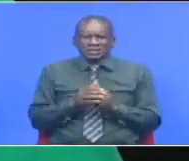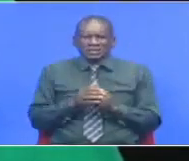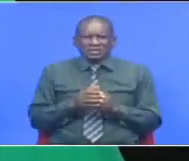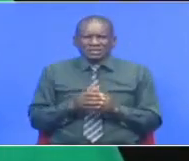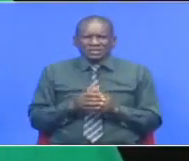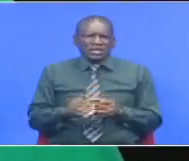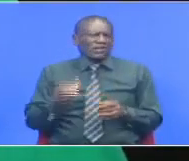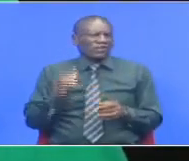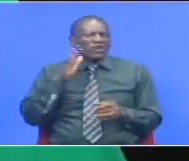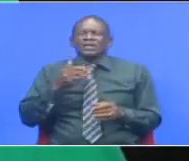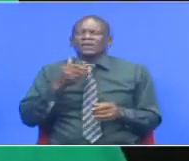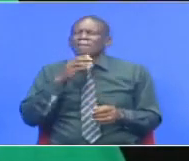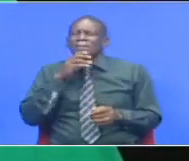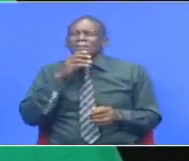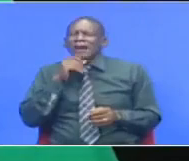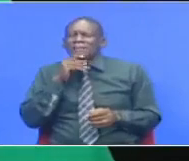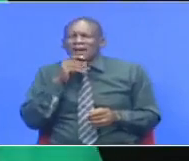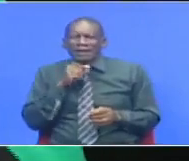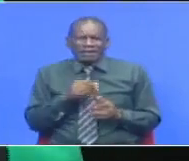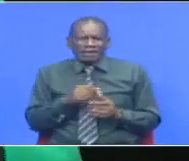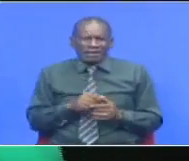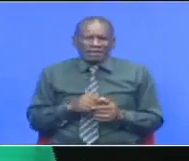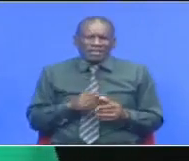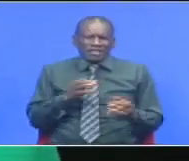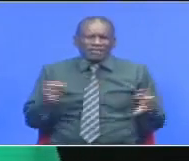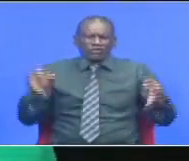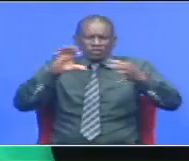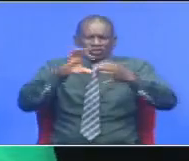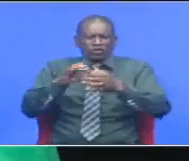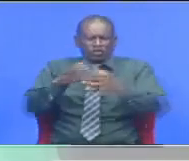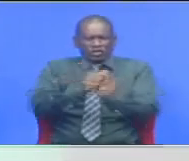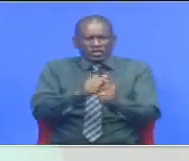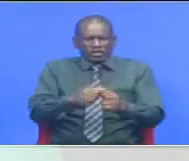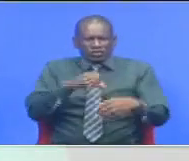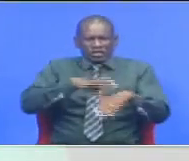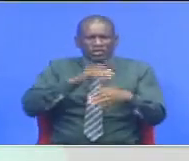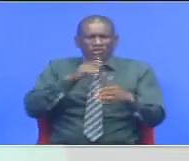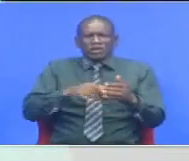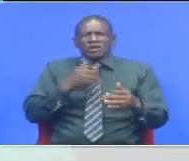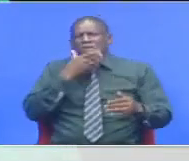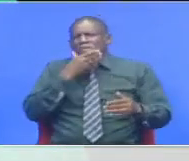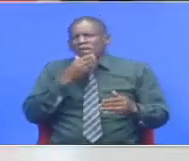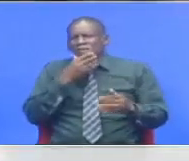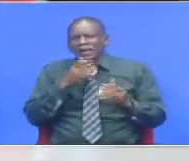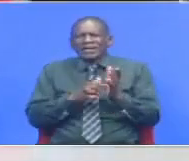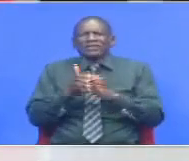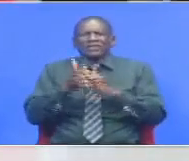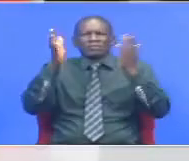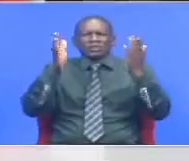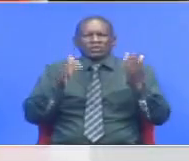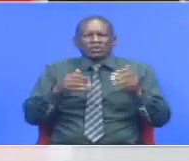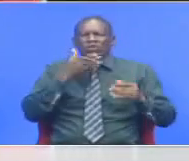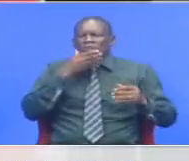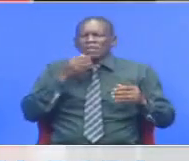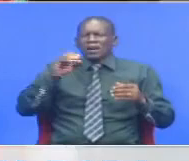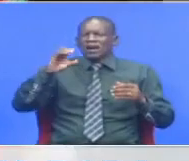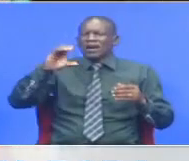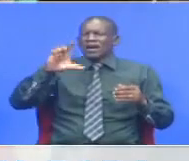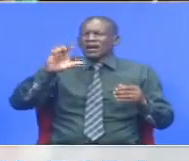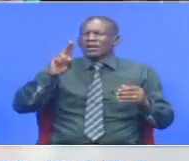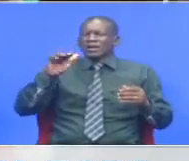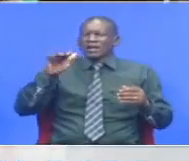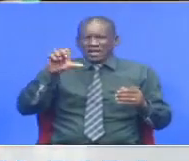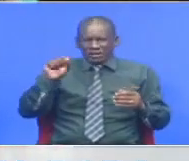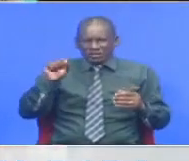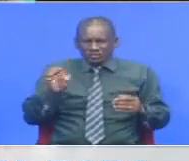of Baba. So when you merge the two, what do you get? Baba Christmas or Baba Claus, Santa Baba,